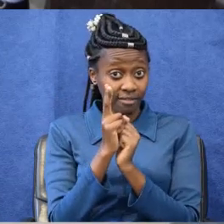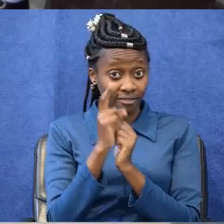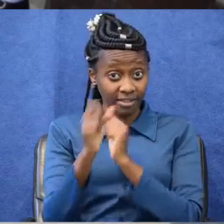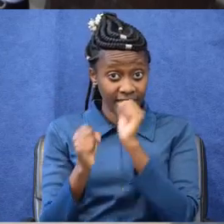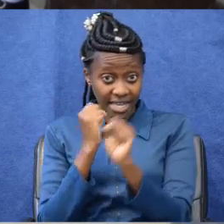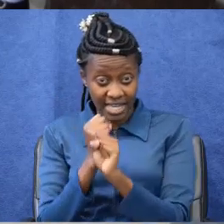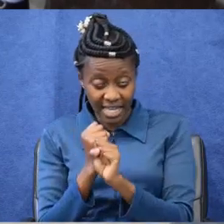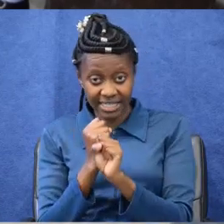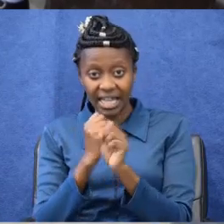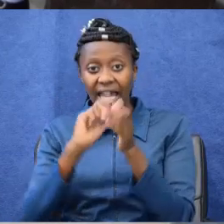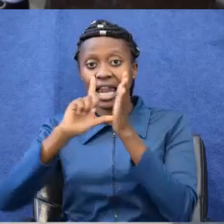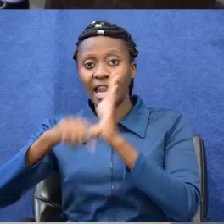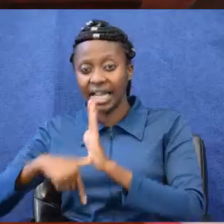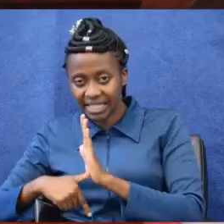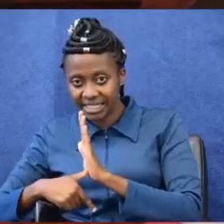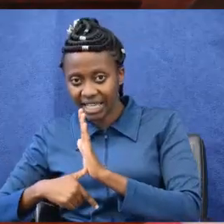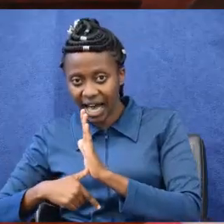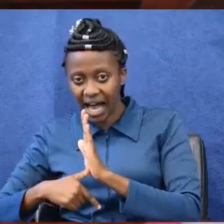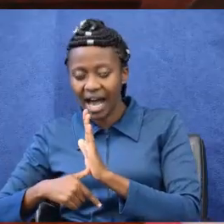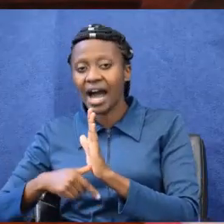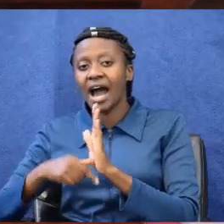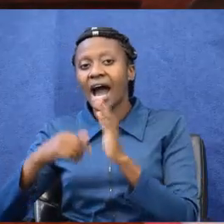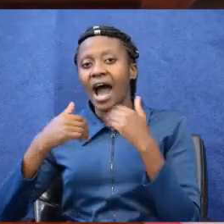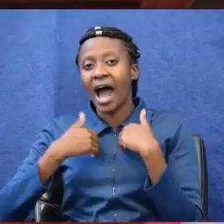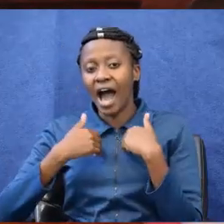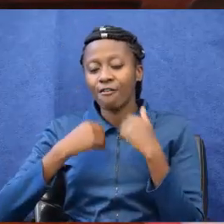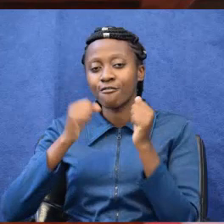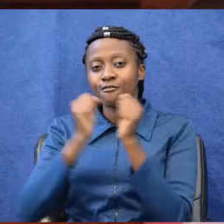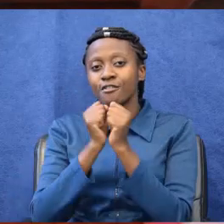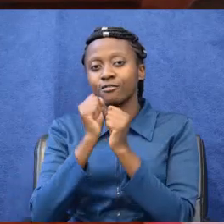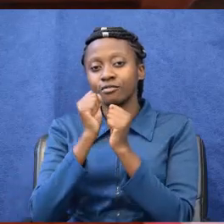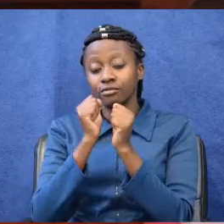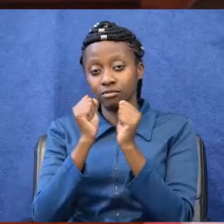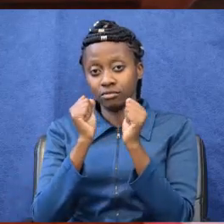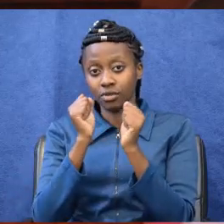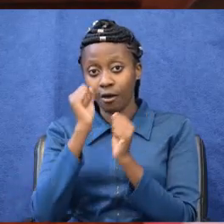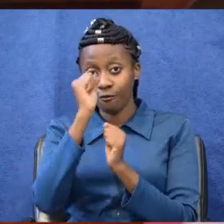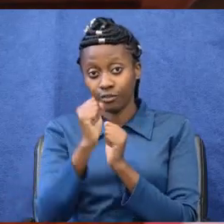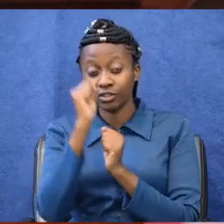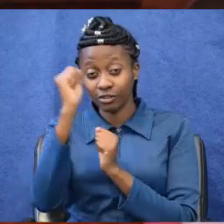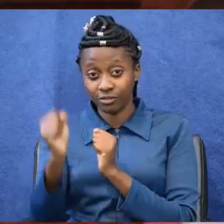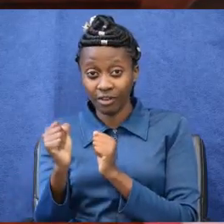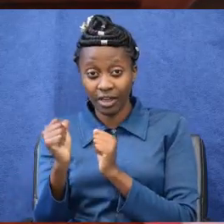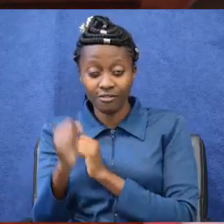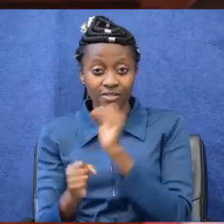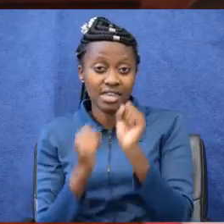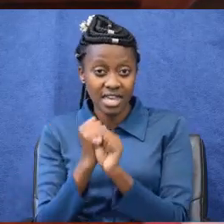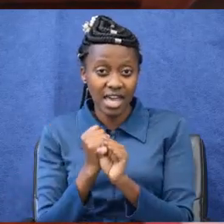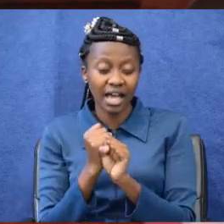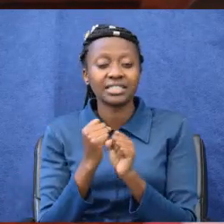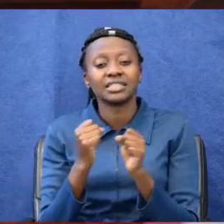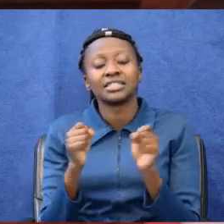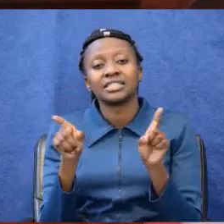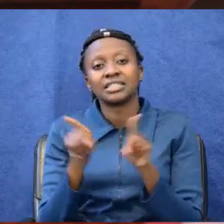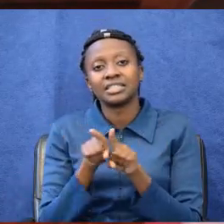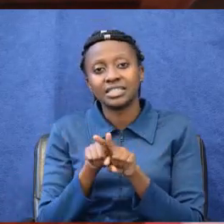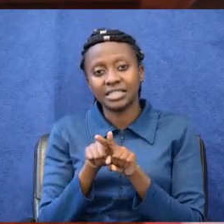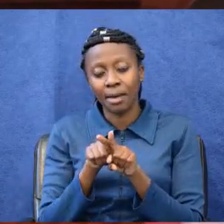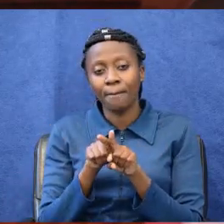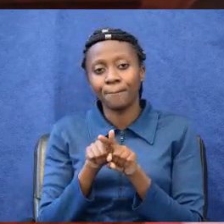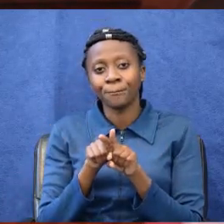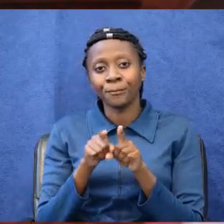for 55 years. You tell me the answer later. Well, as if that was not enough, in